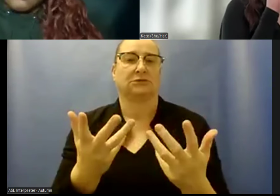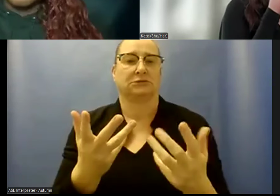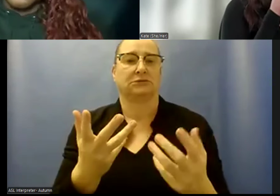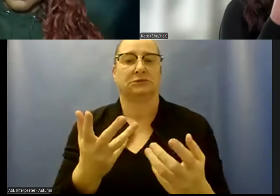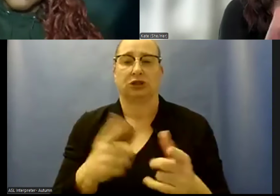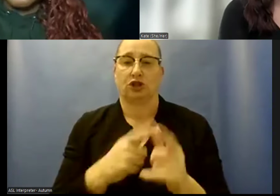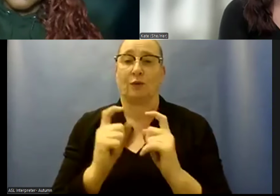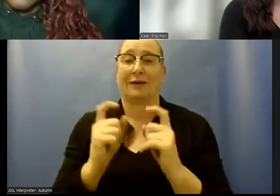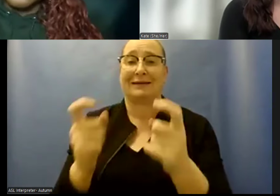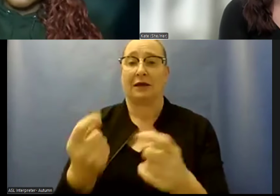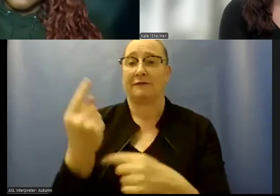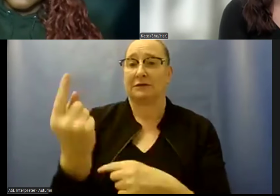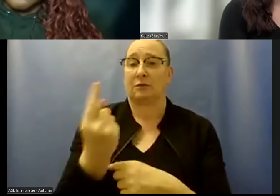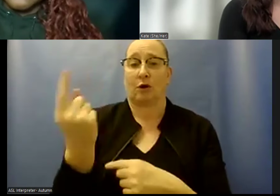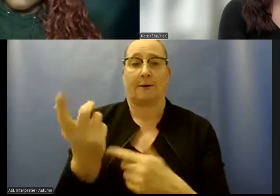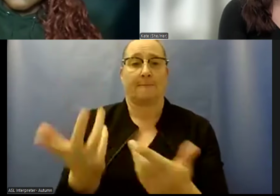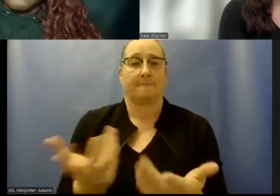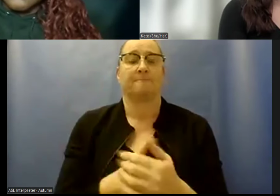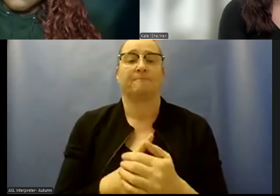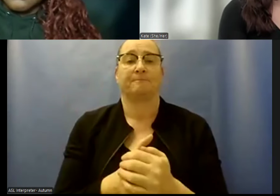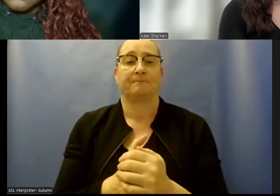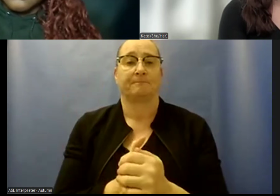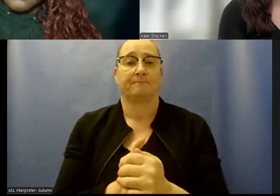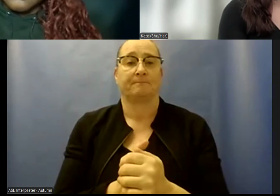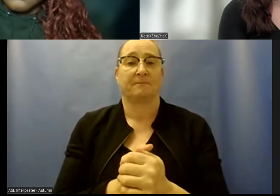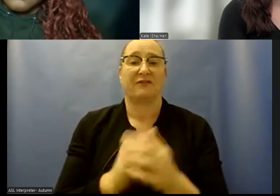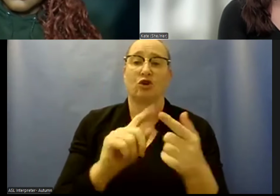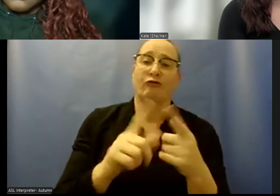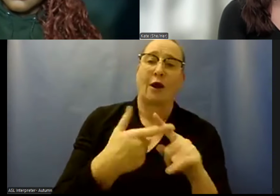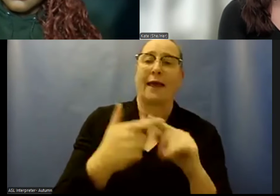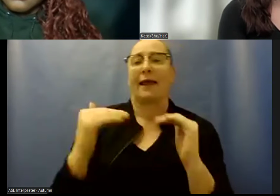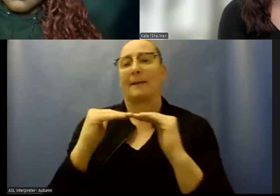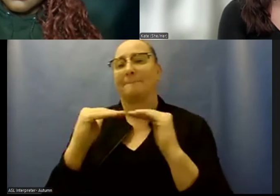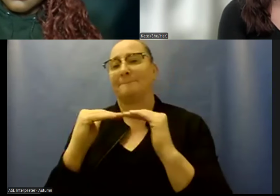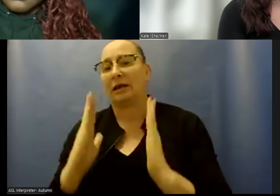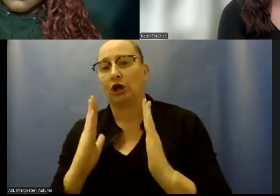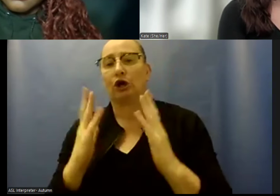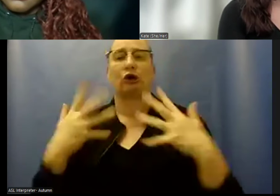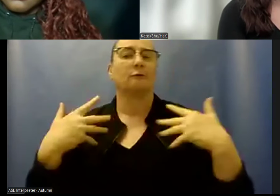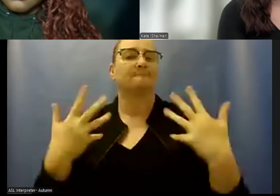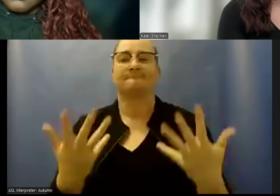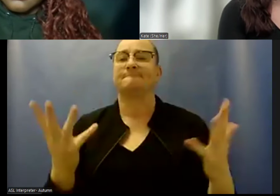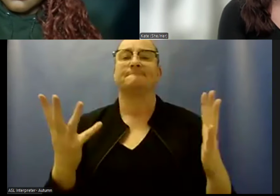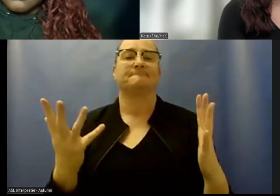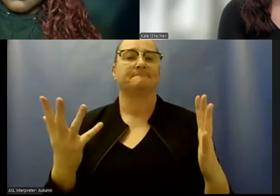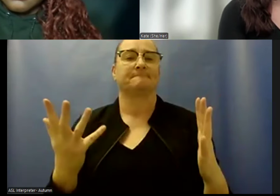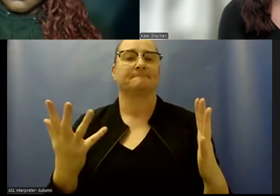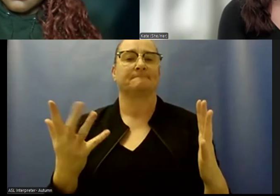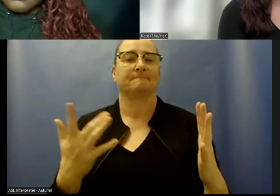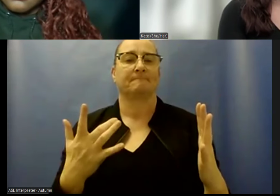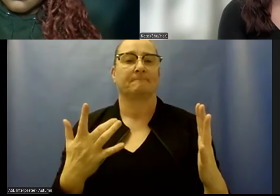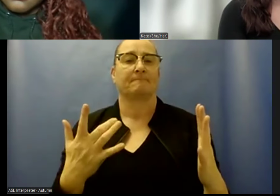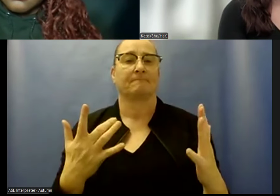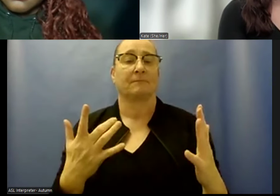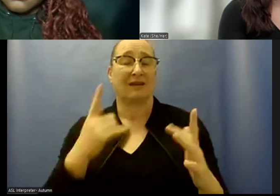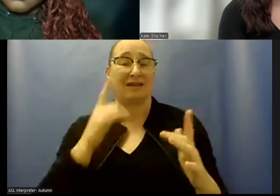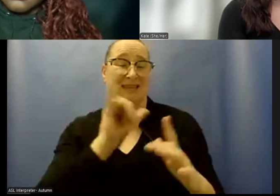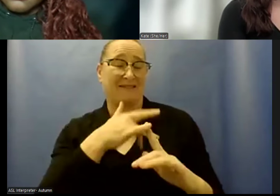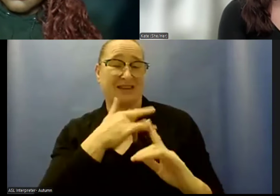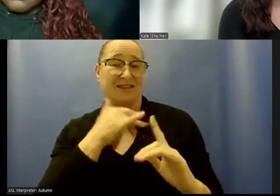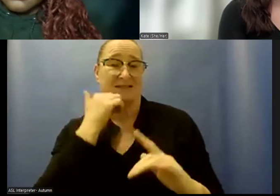give someone, whether that's your friend or your peer, right, who feels ashamed? Because that's a